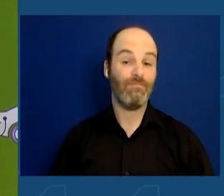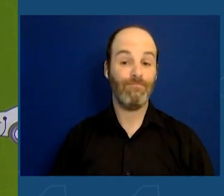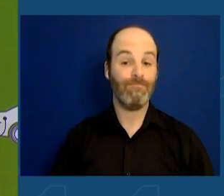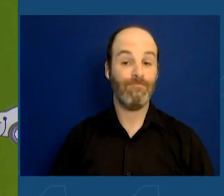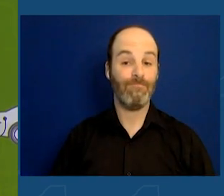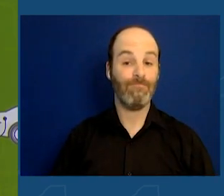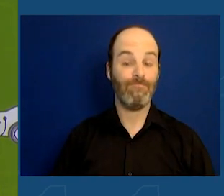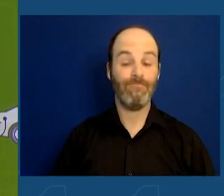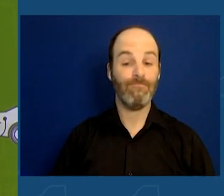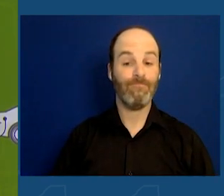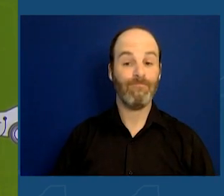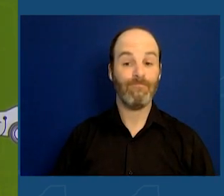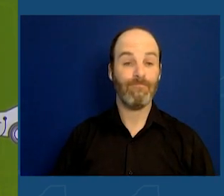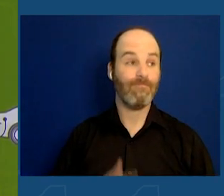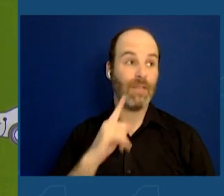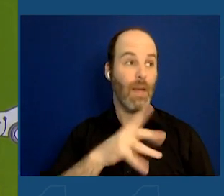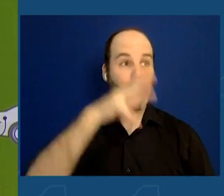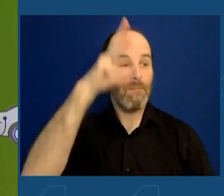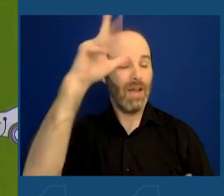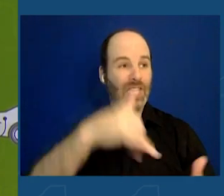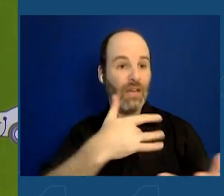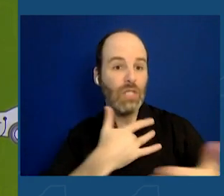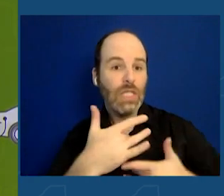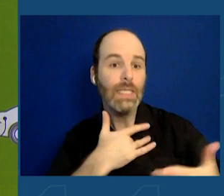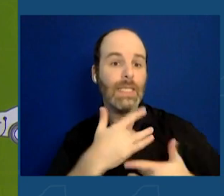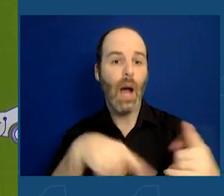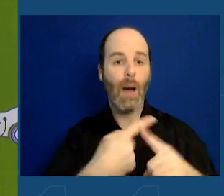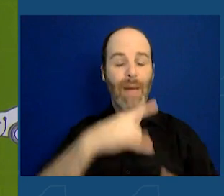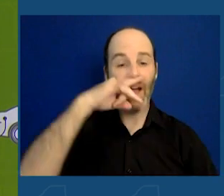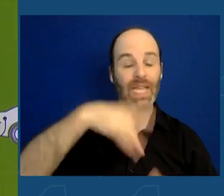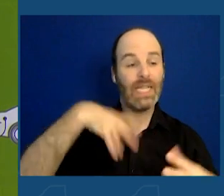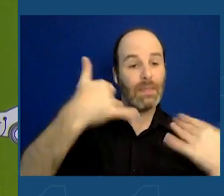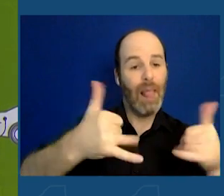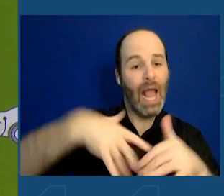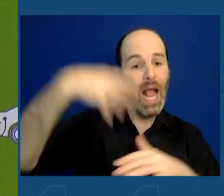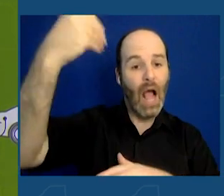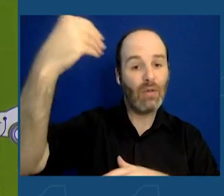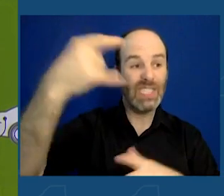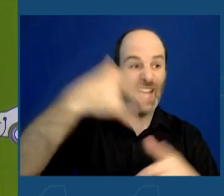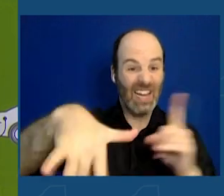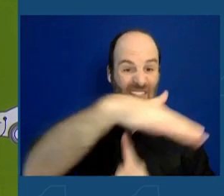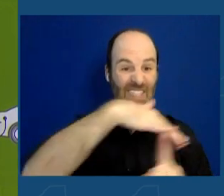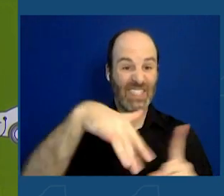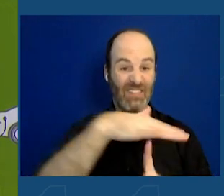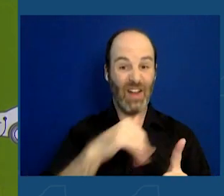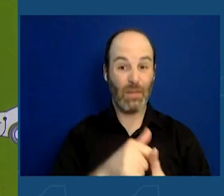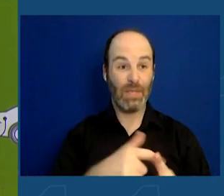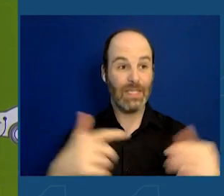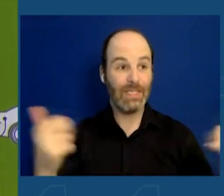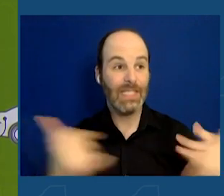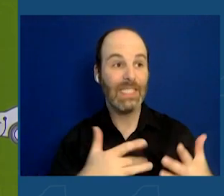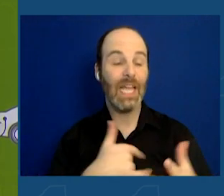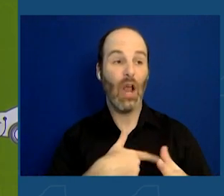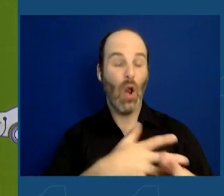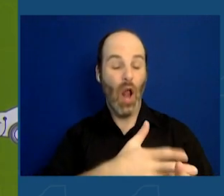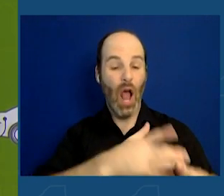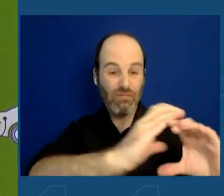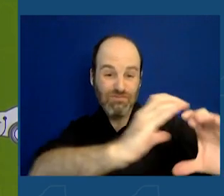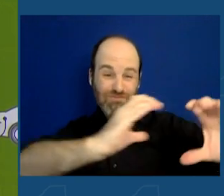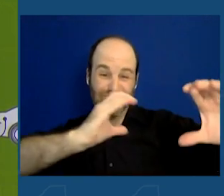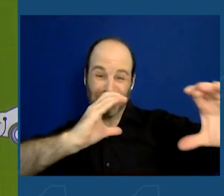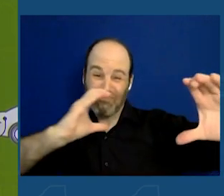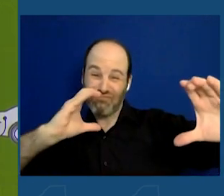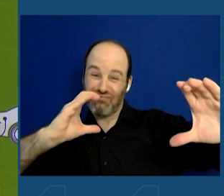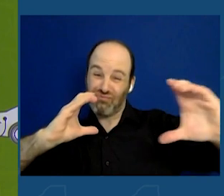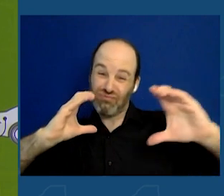for parents to worry about their kids playing outside in this environment, but are fearful of the tractor trailers that are on the same